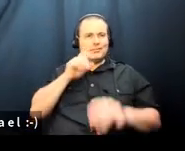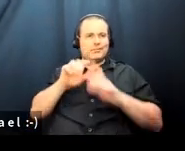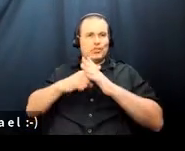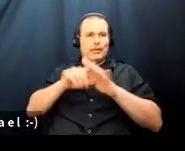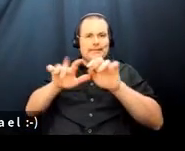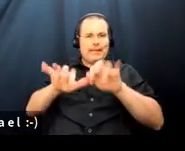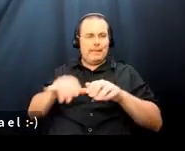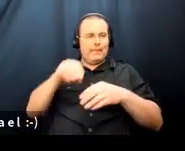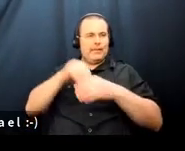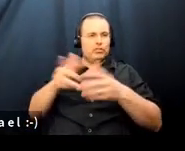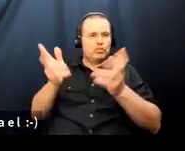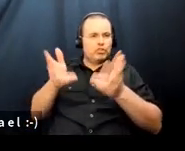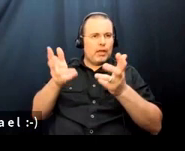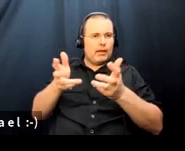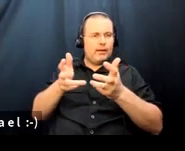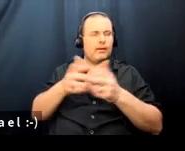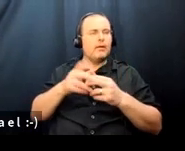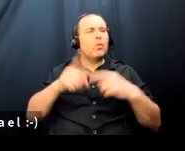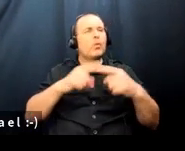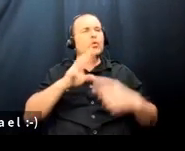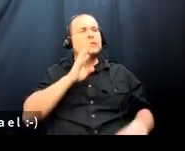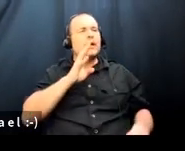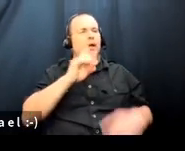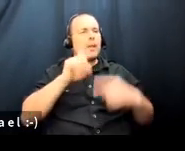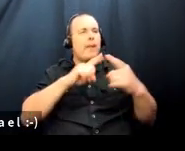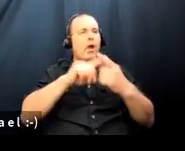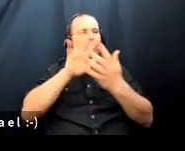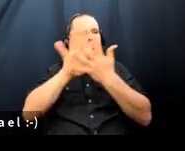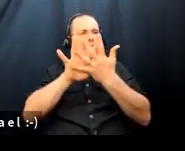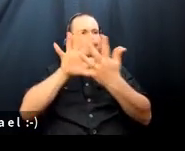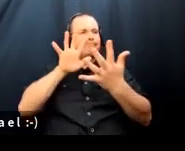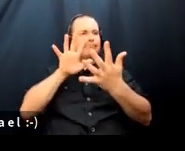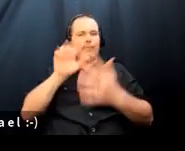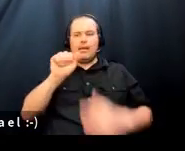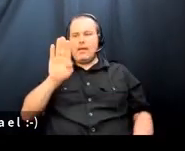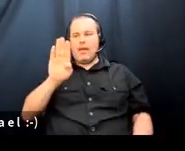chat. When you talk about abstract thinking not being